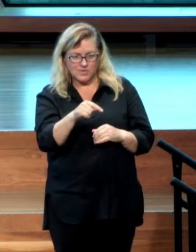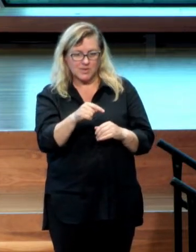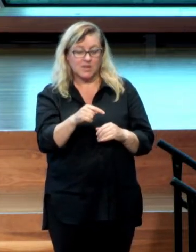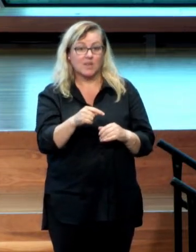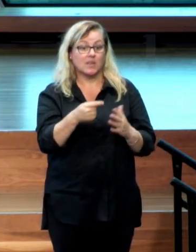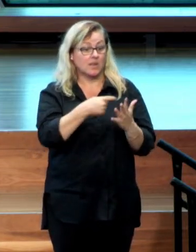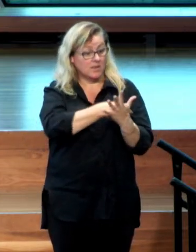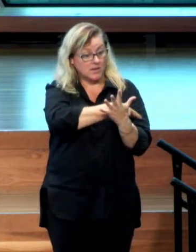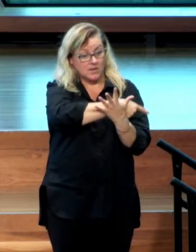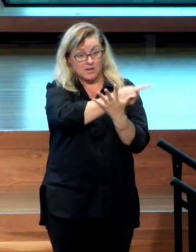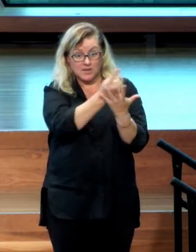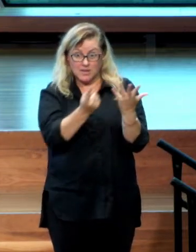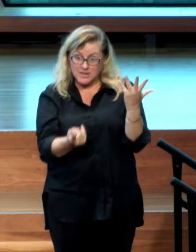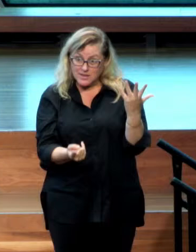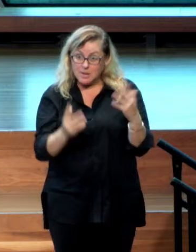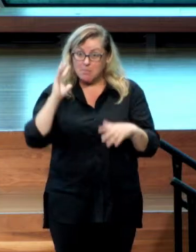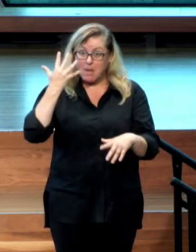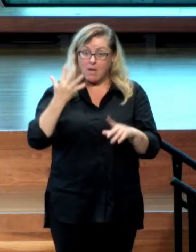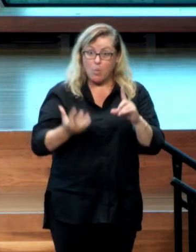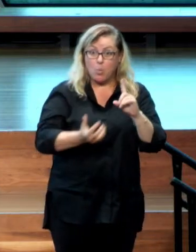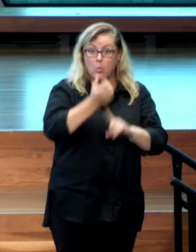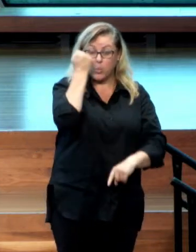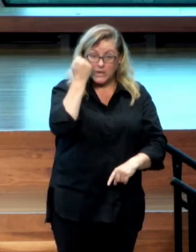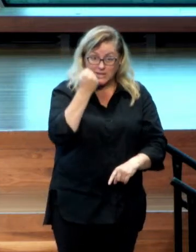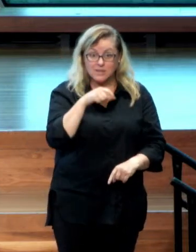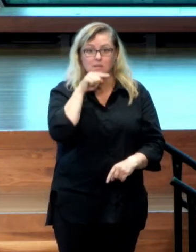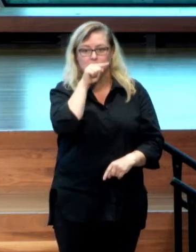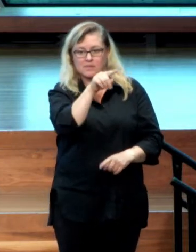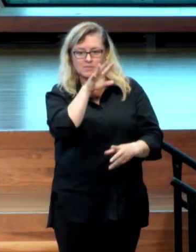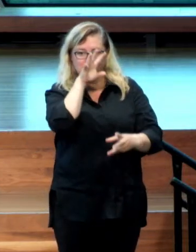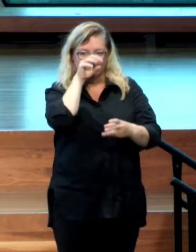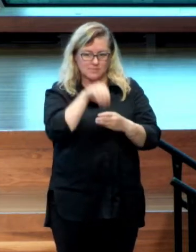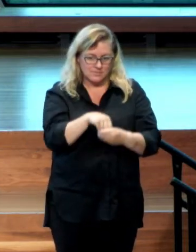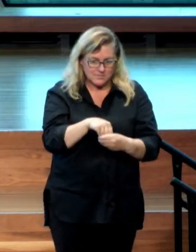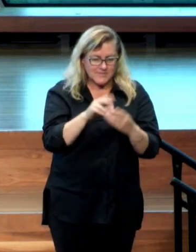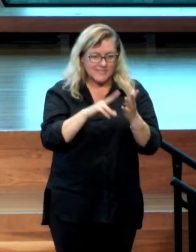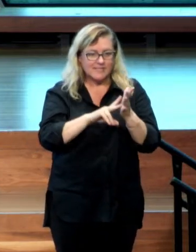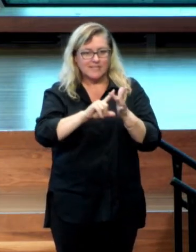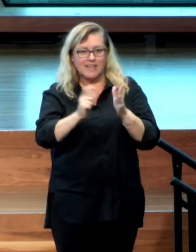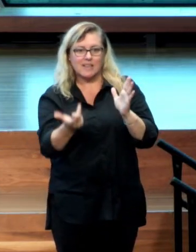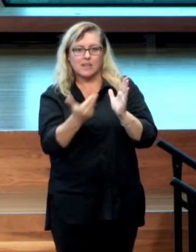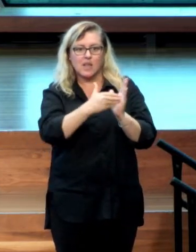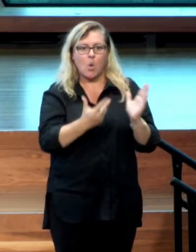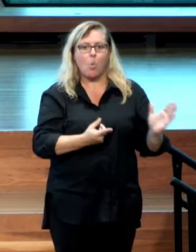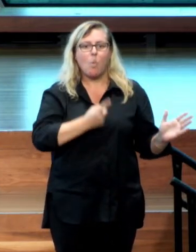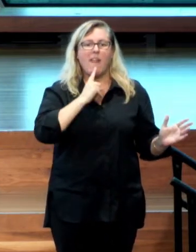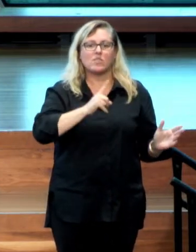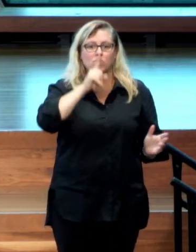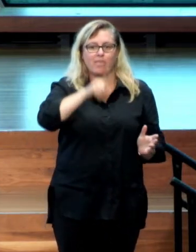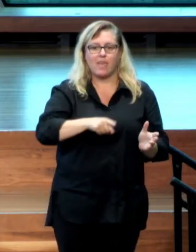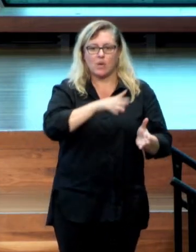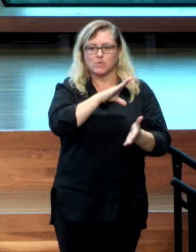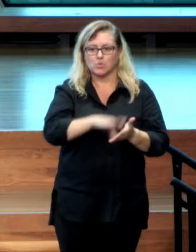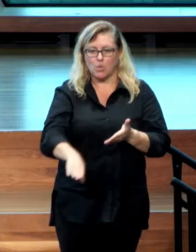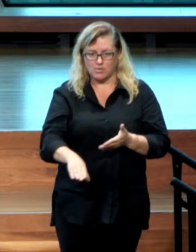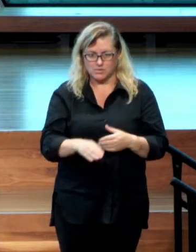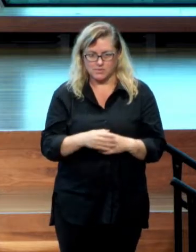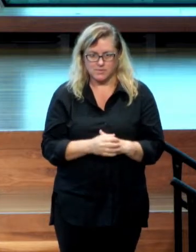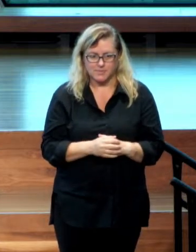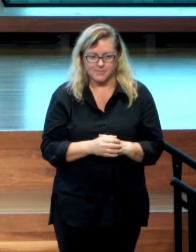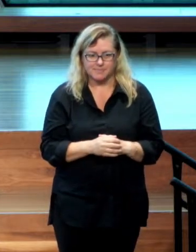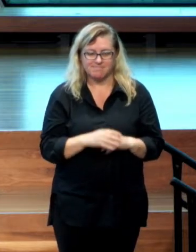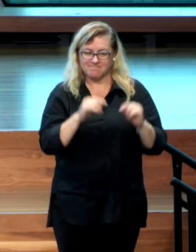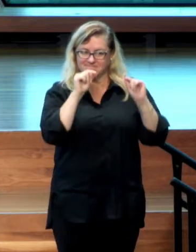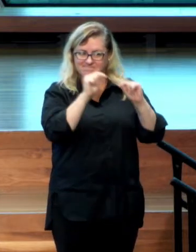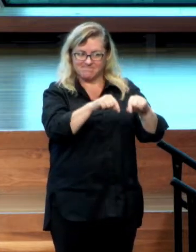all in contention for the overall Victorian Prize for Literature, worth an additional $100,000.